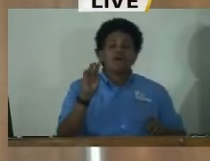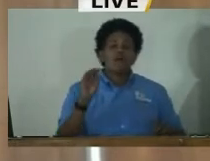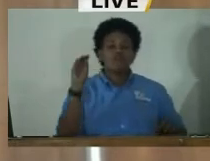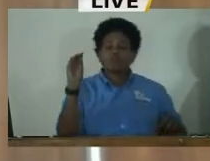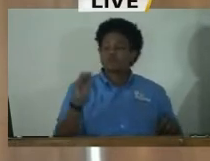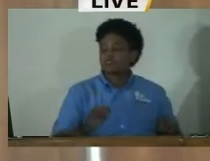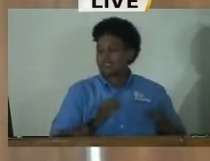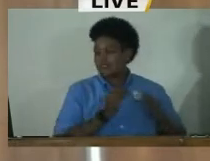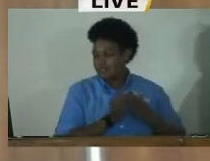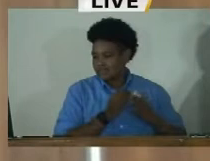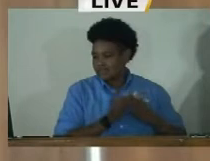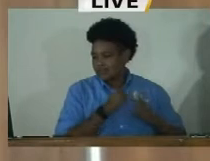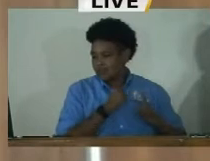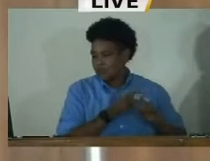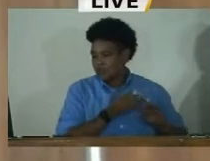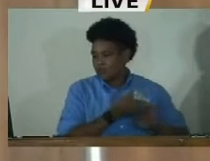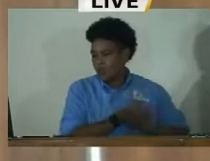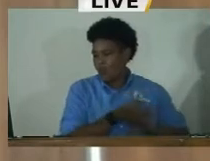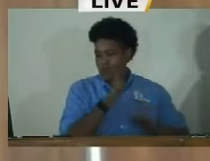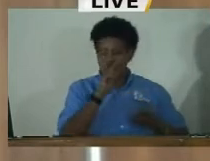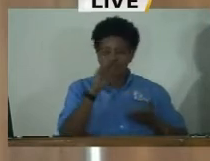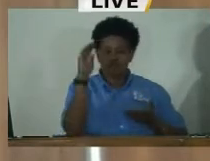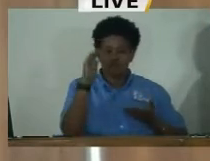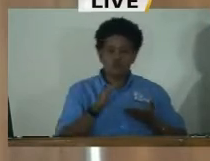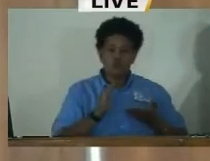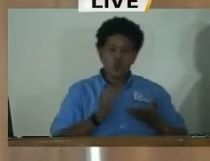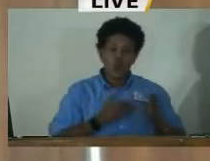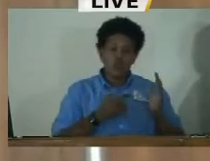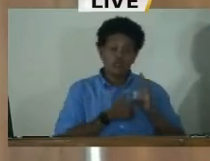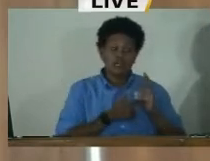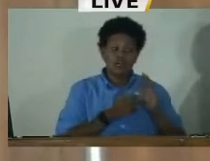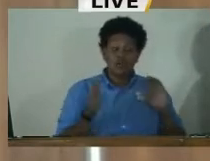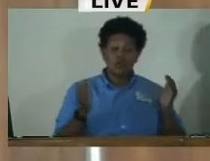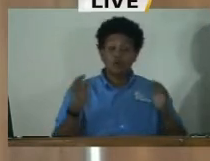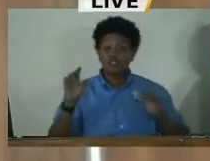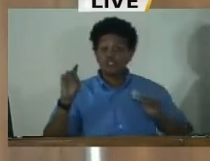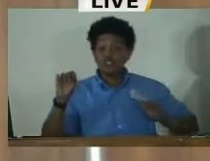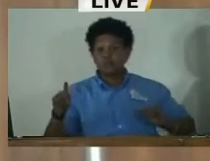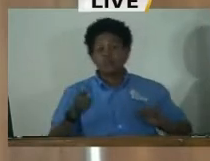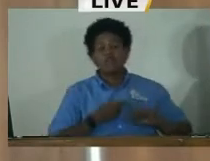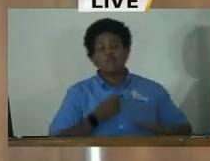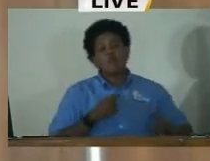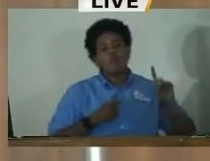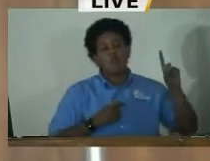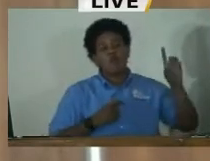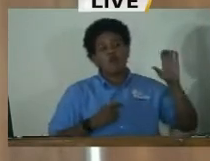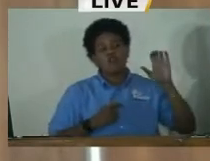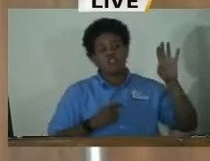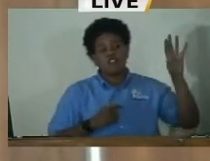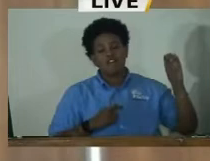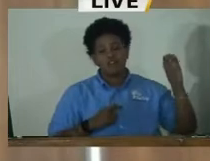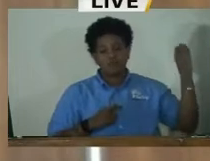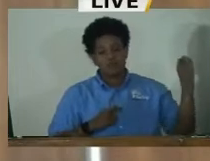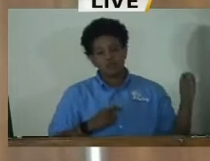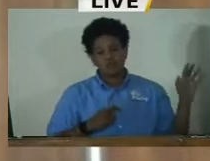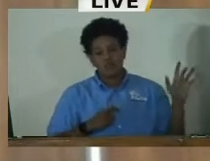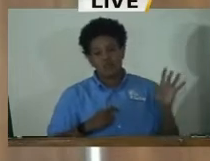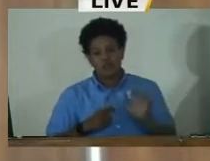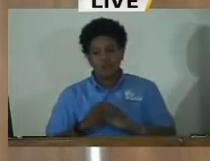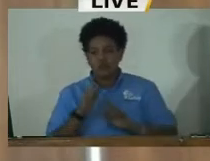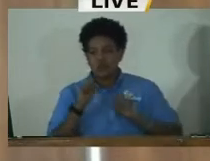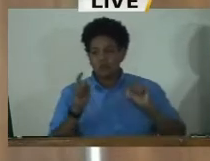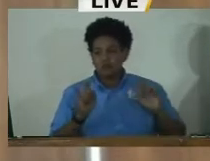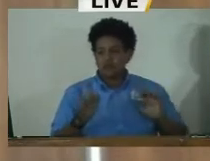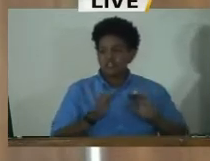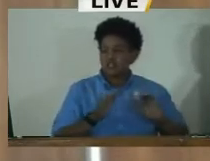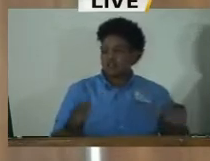7.5% fiscal surplus, reducing our debt to GDP ratio from 140% to manageable